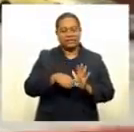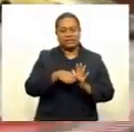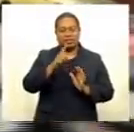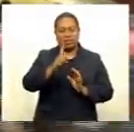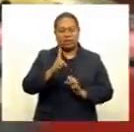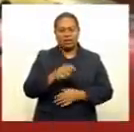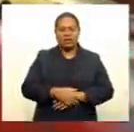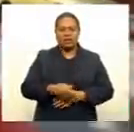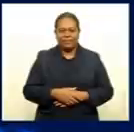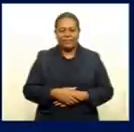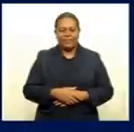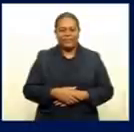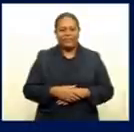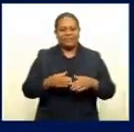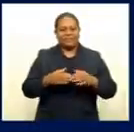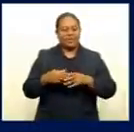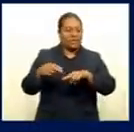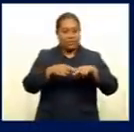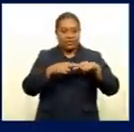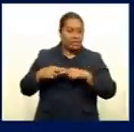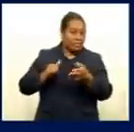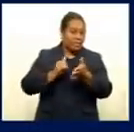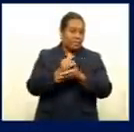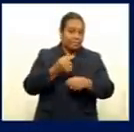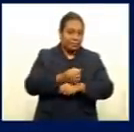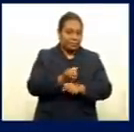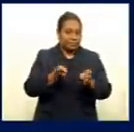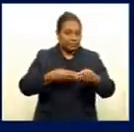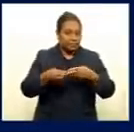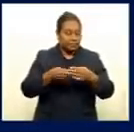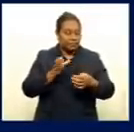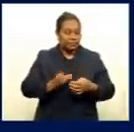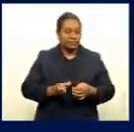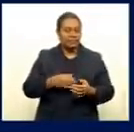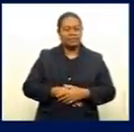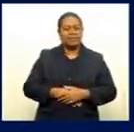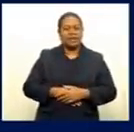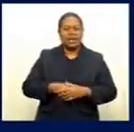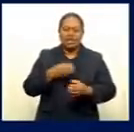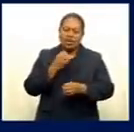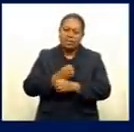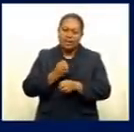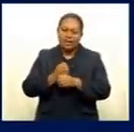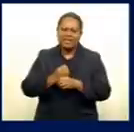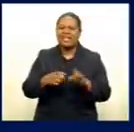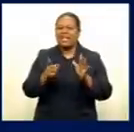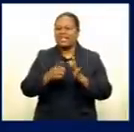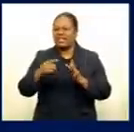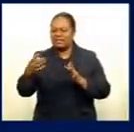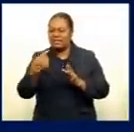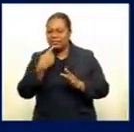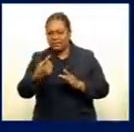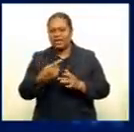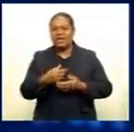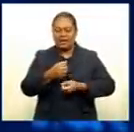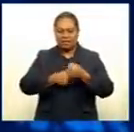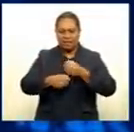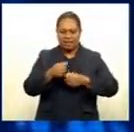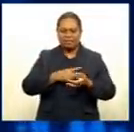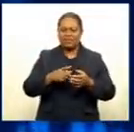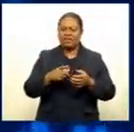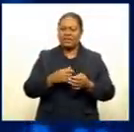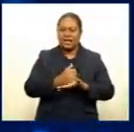1.6% last month. Fiji Airport's General Manager Air Traffic Management and Operations Issei Tindreu will take up the position of